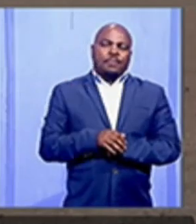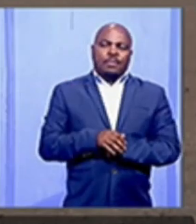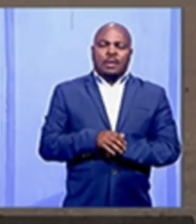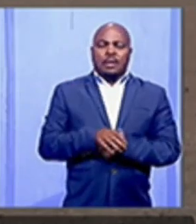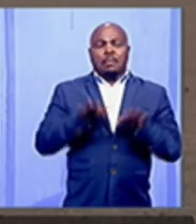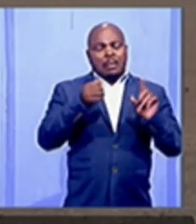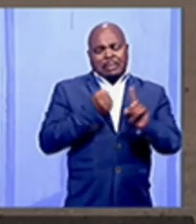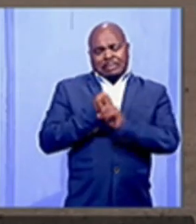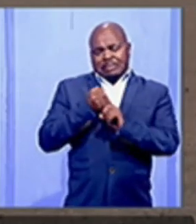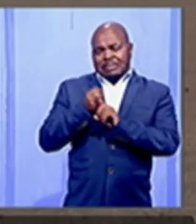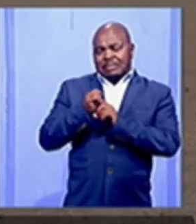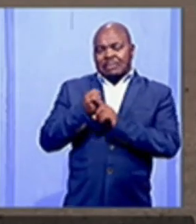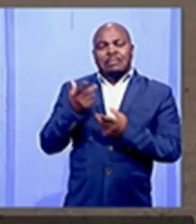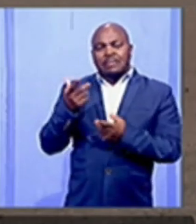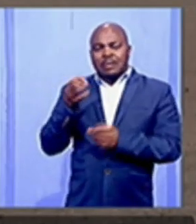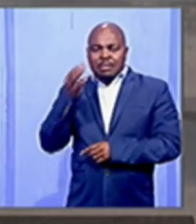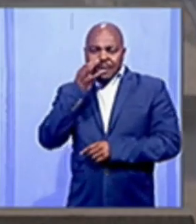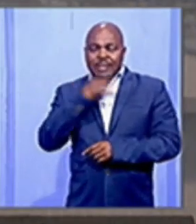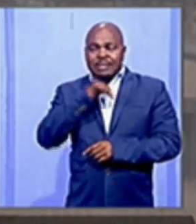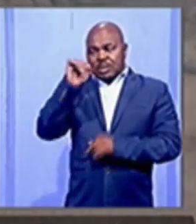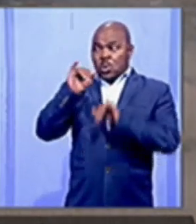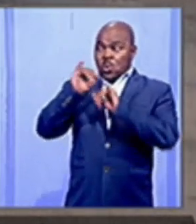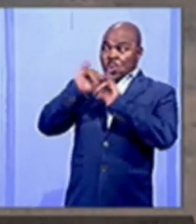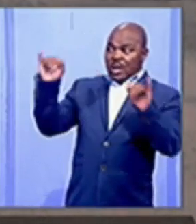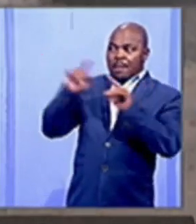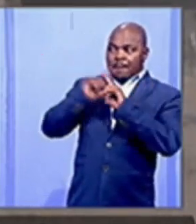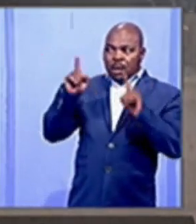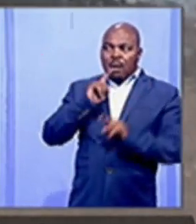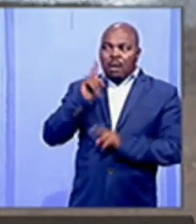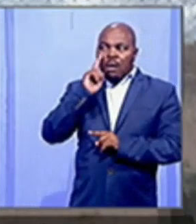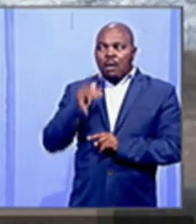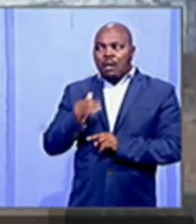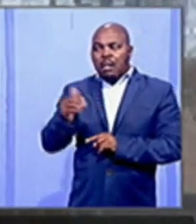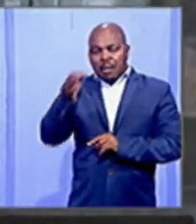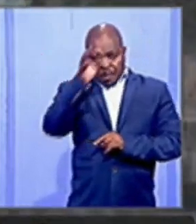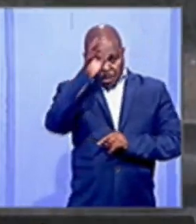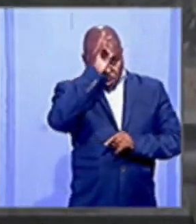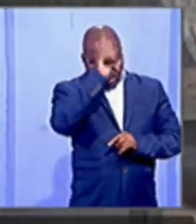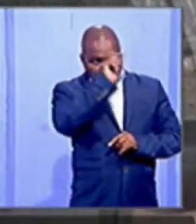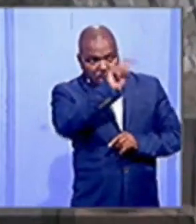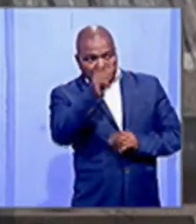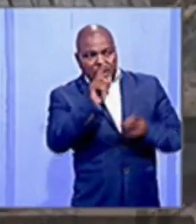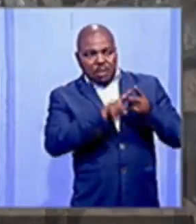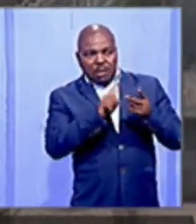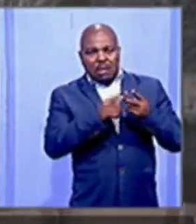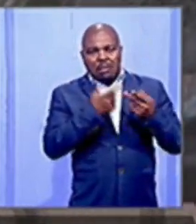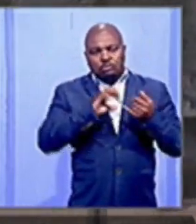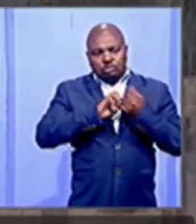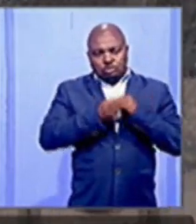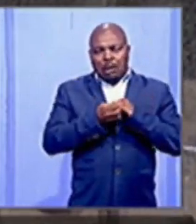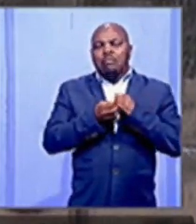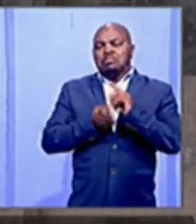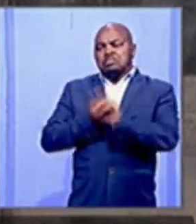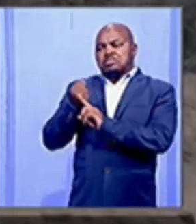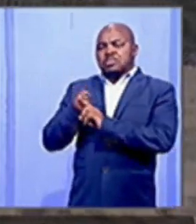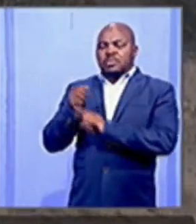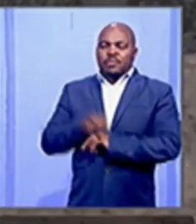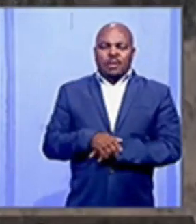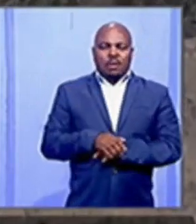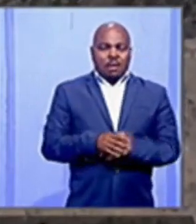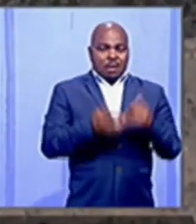jwa leruo bona ba re le fa bogaketse ba simolola go bona ekete sepodisi le banna le seabe ba bangwe ba ema ka dinao jaanong. Mapodisi